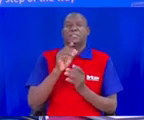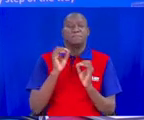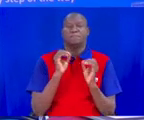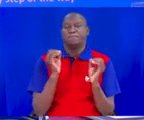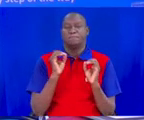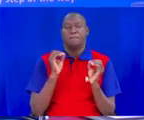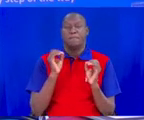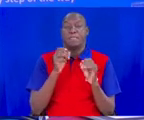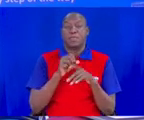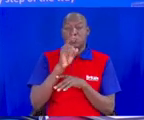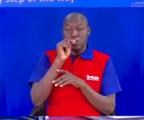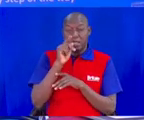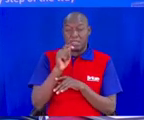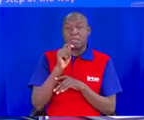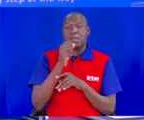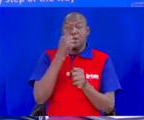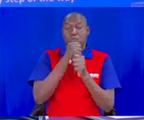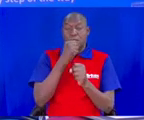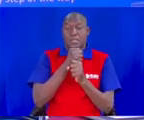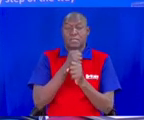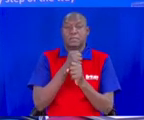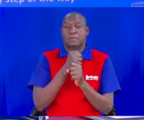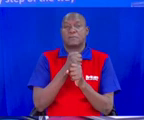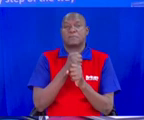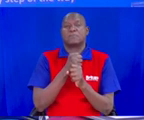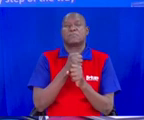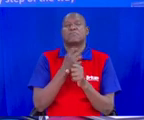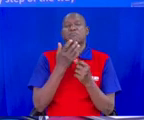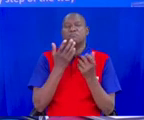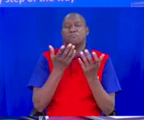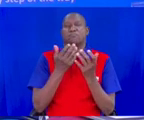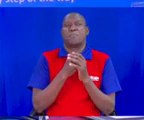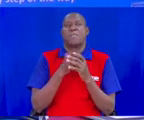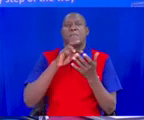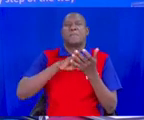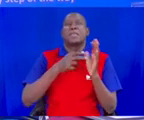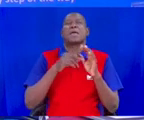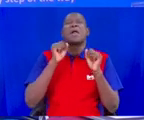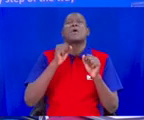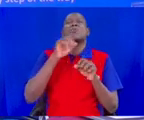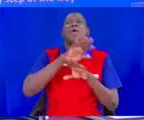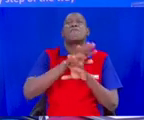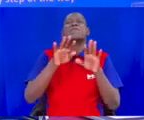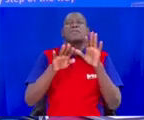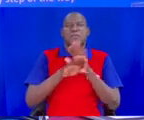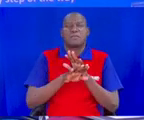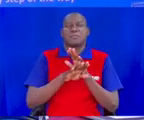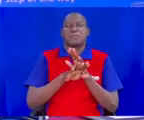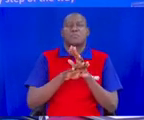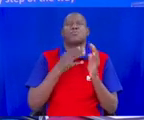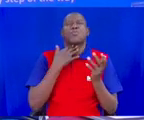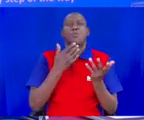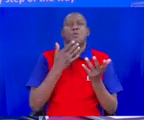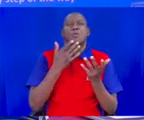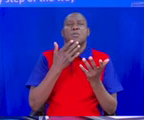terms of the unique functionalities, because that was a question, in terms of unique functionality, it means you can do everything you want to do on the